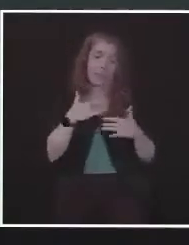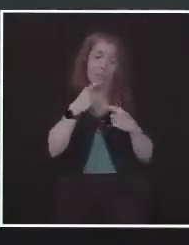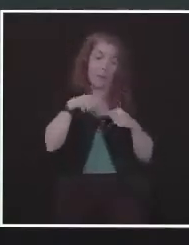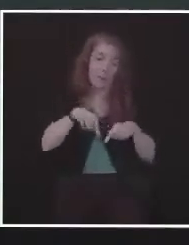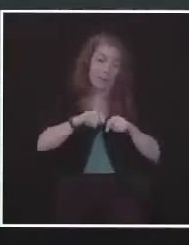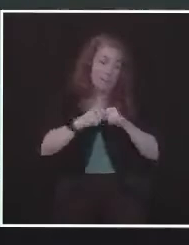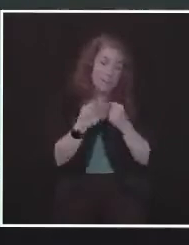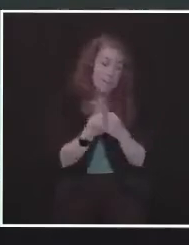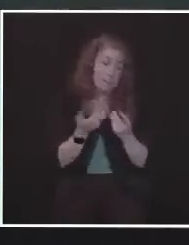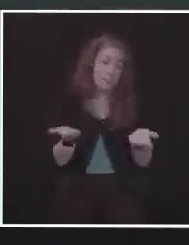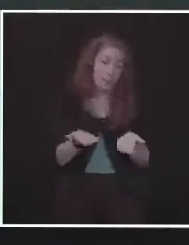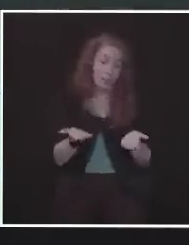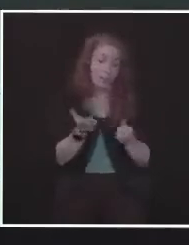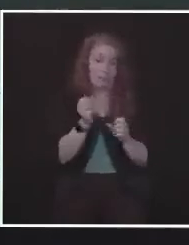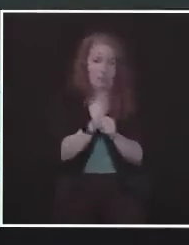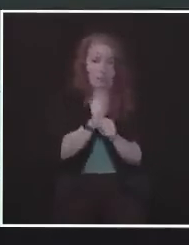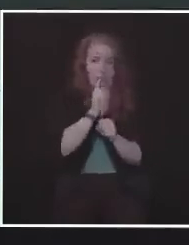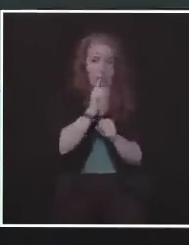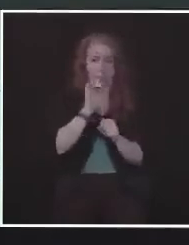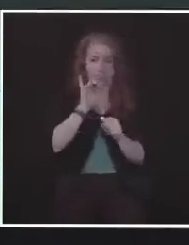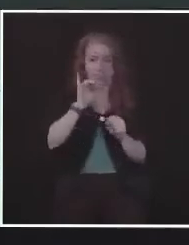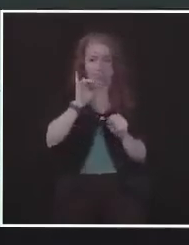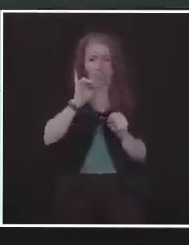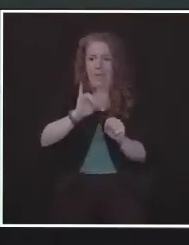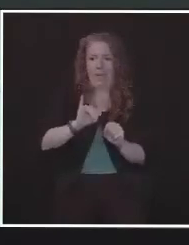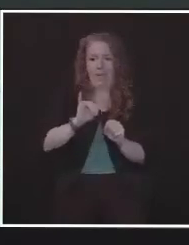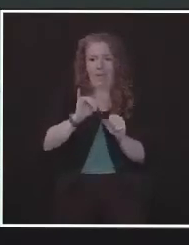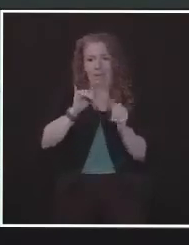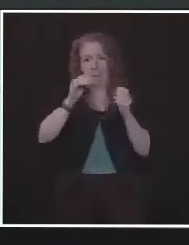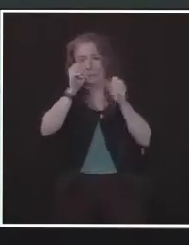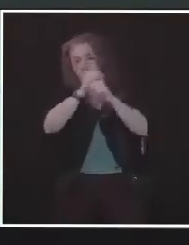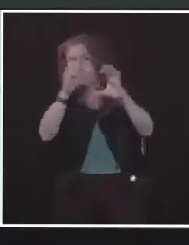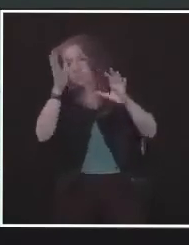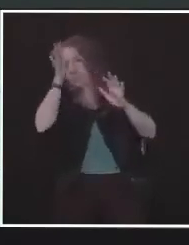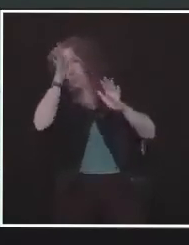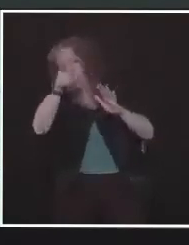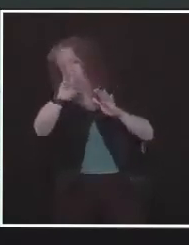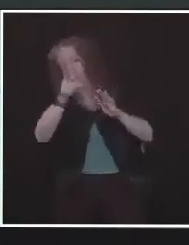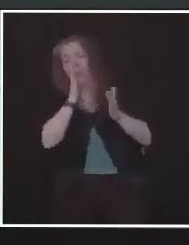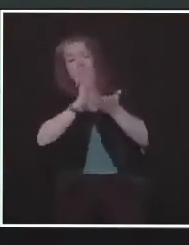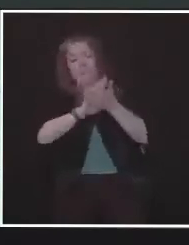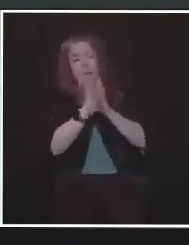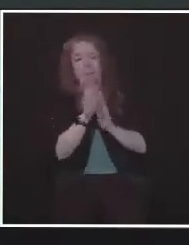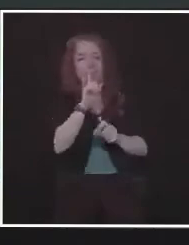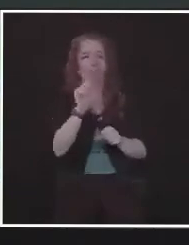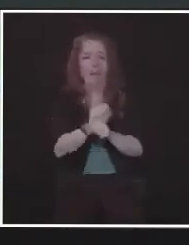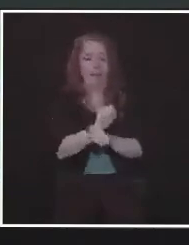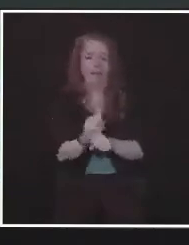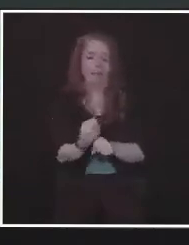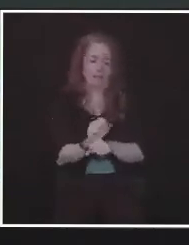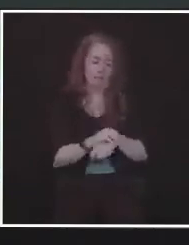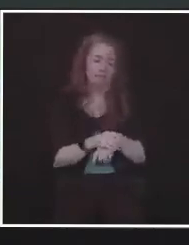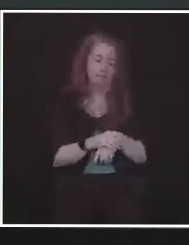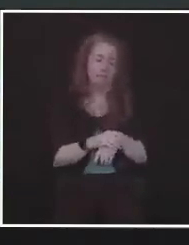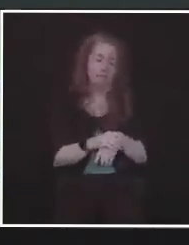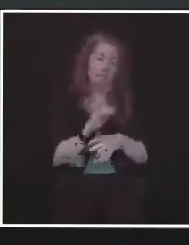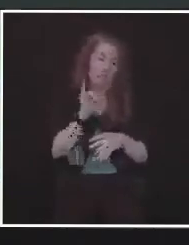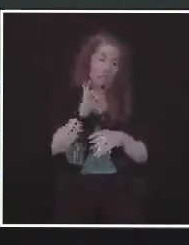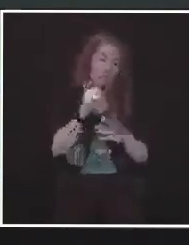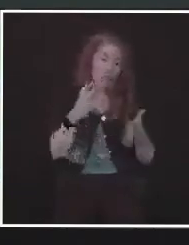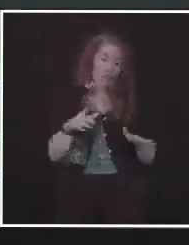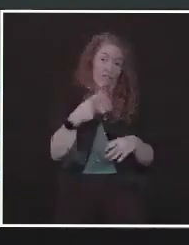reality. Jim said it earlier, coming back to NASA, it's all about the people. We have the most